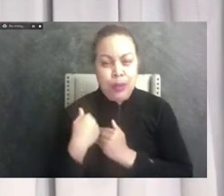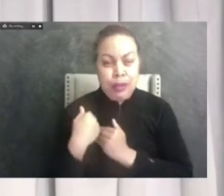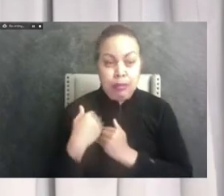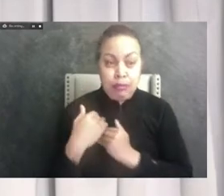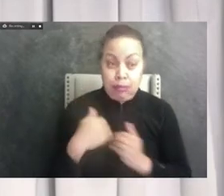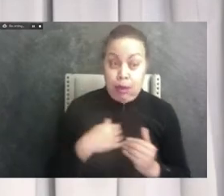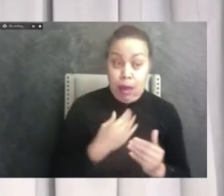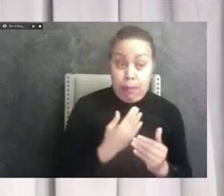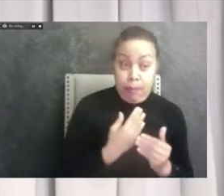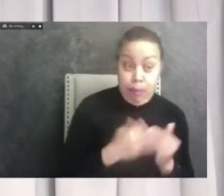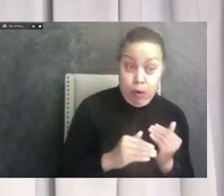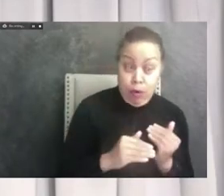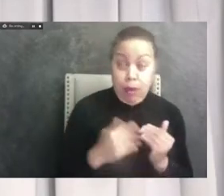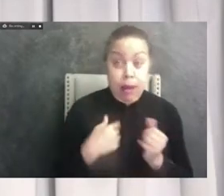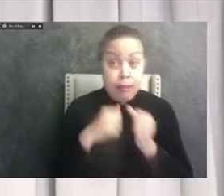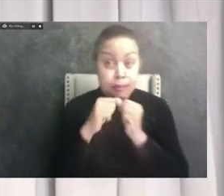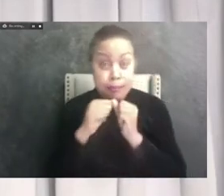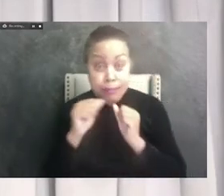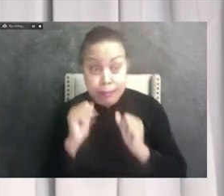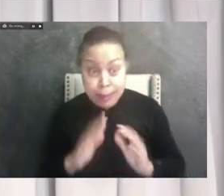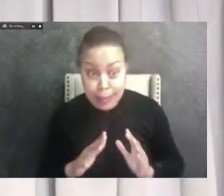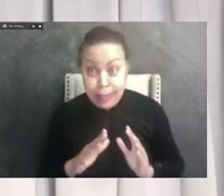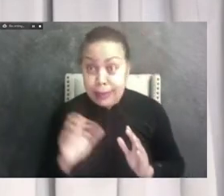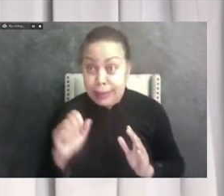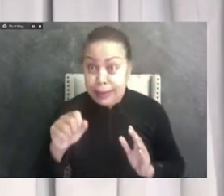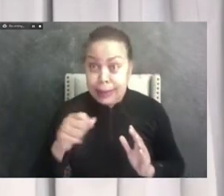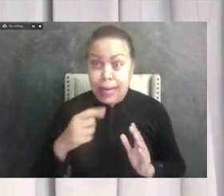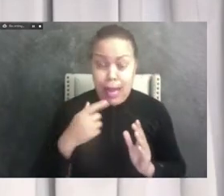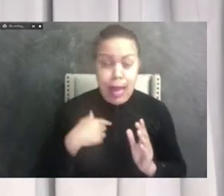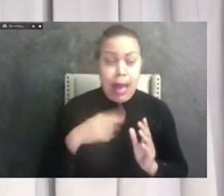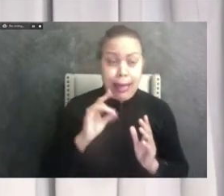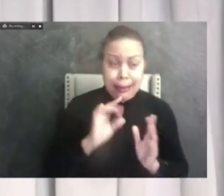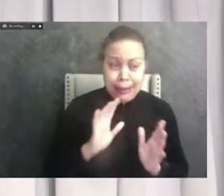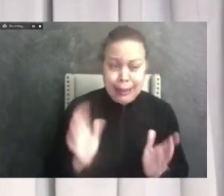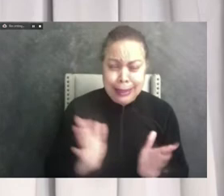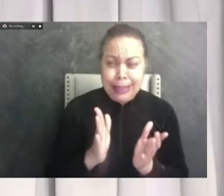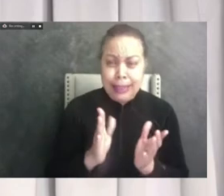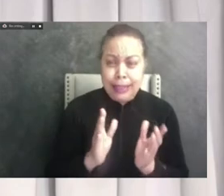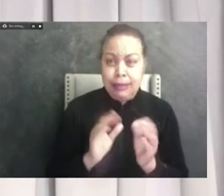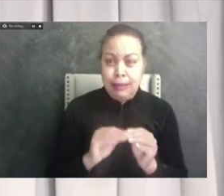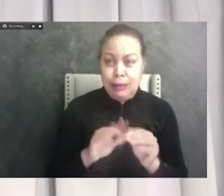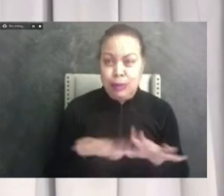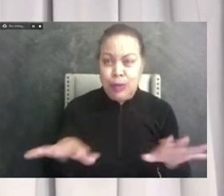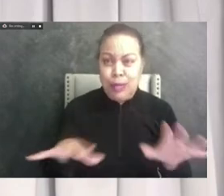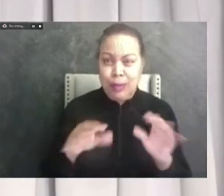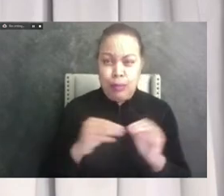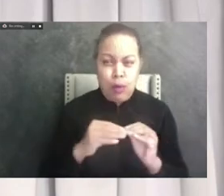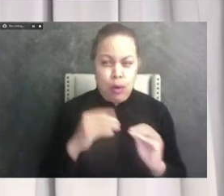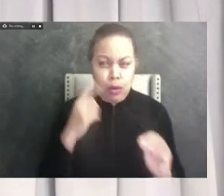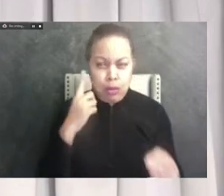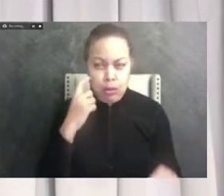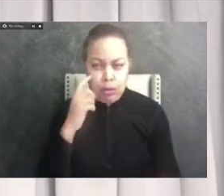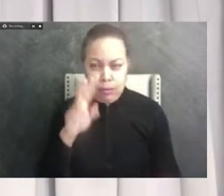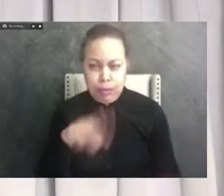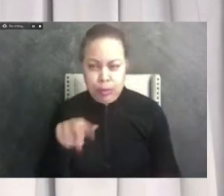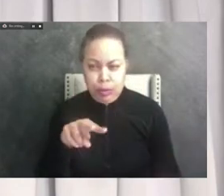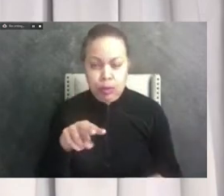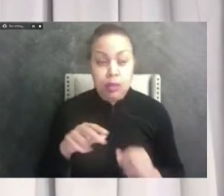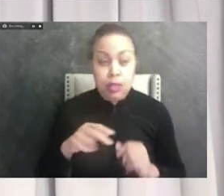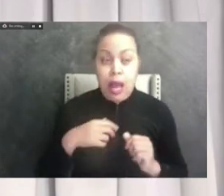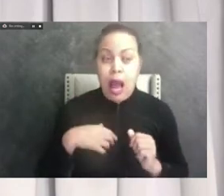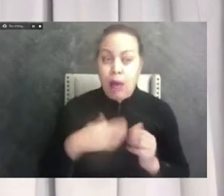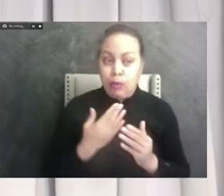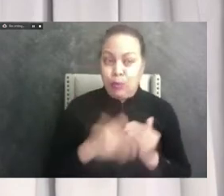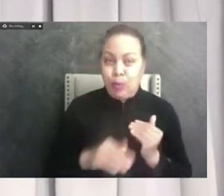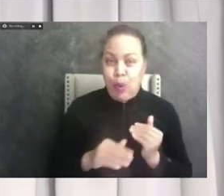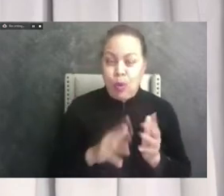I gave blessing. I gave rise to suspicion. I was born abandoned outdoors